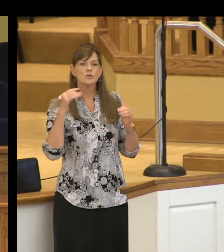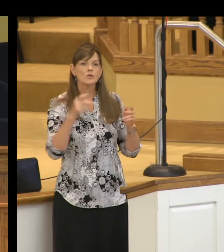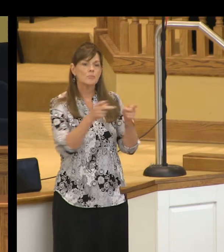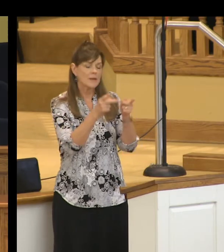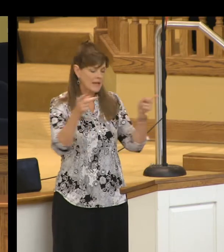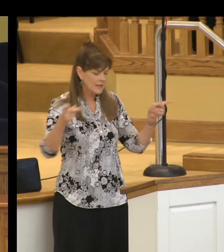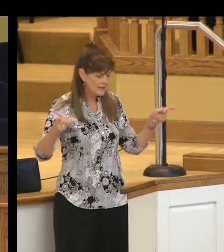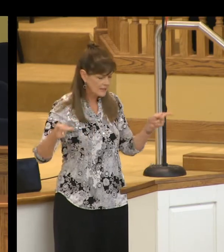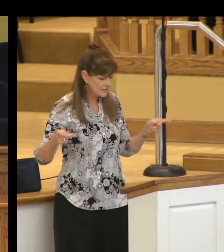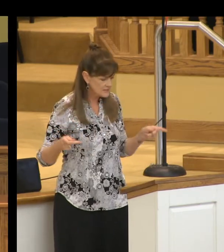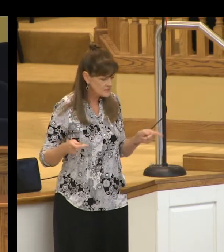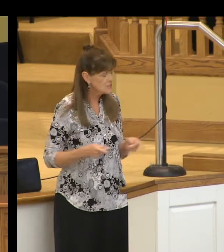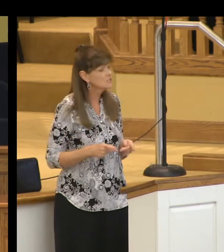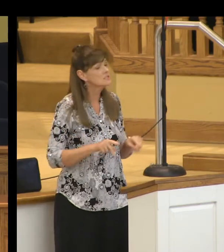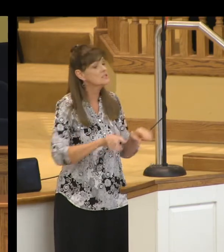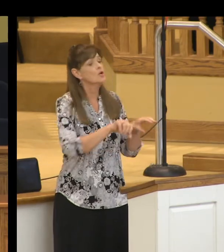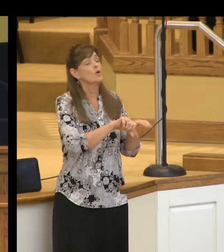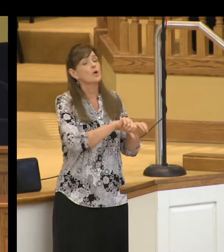places,